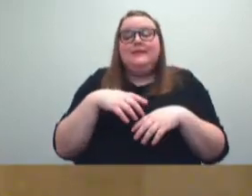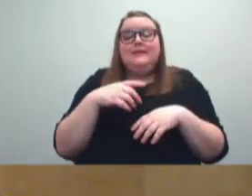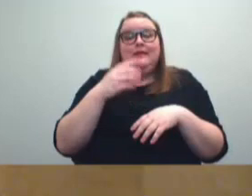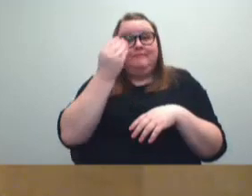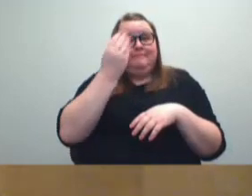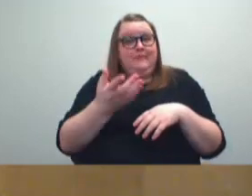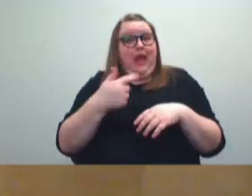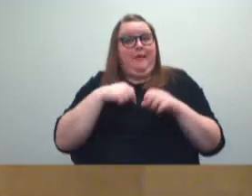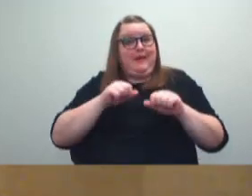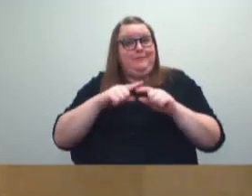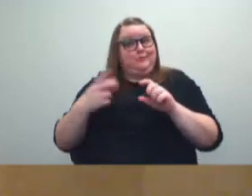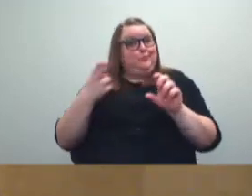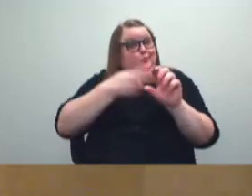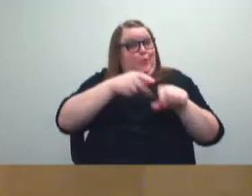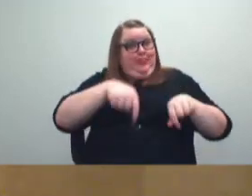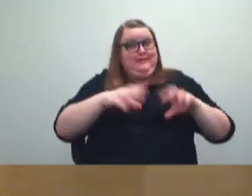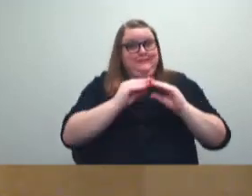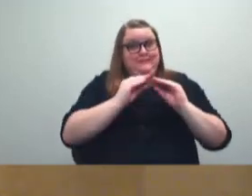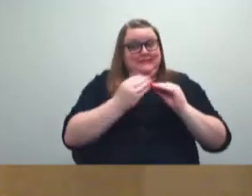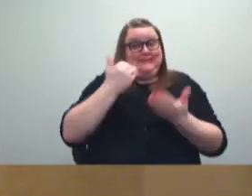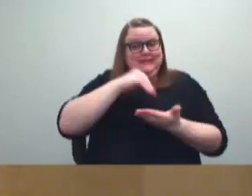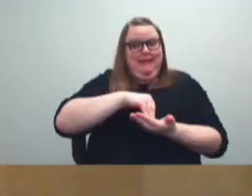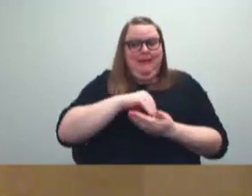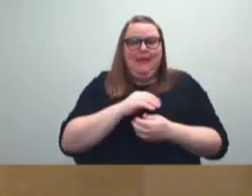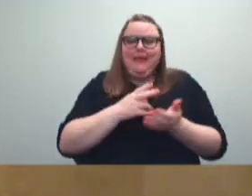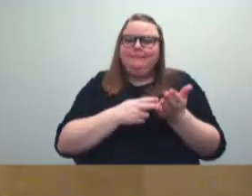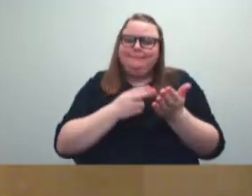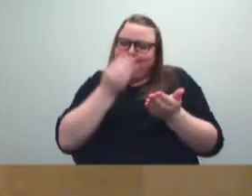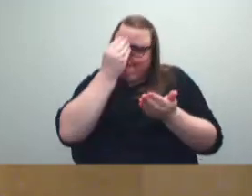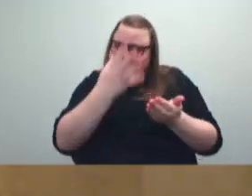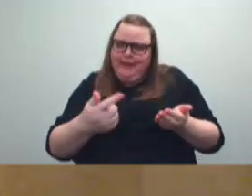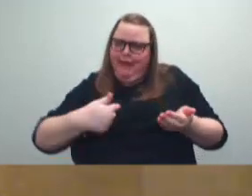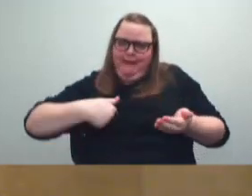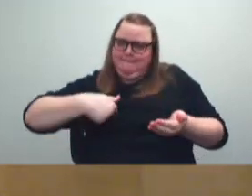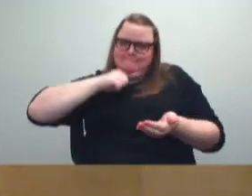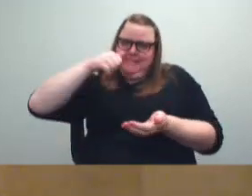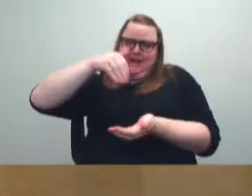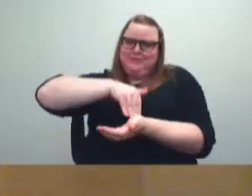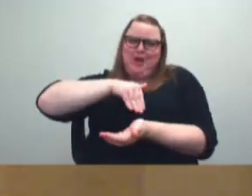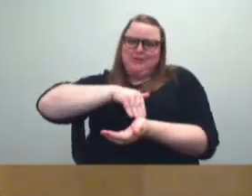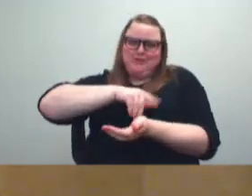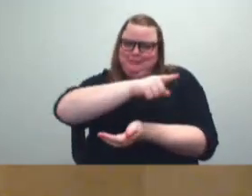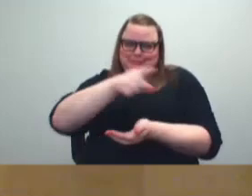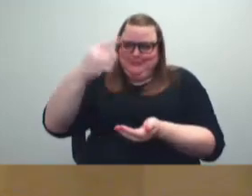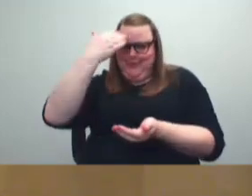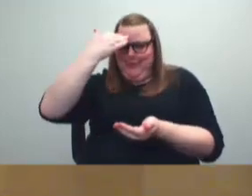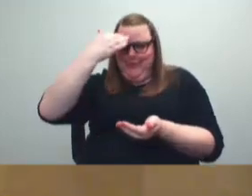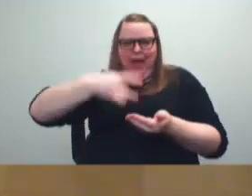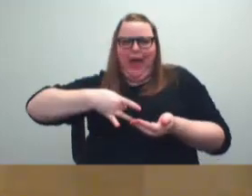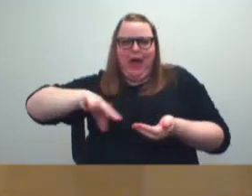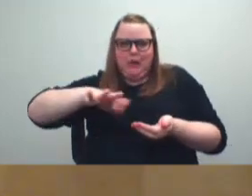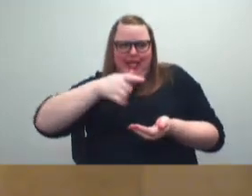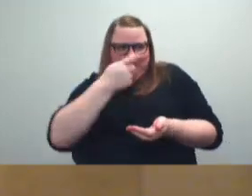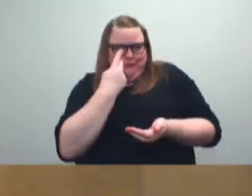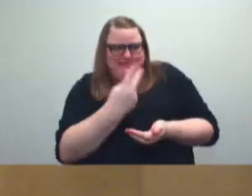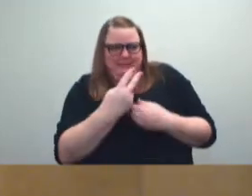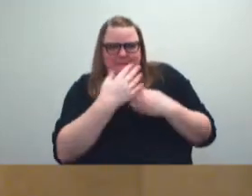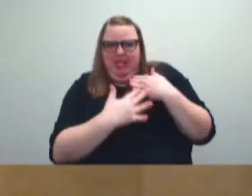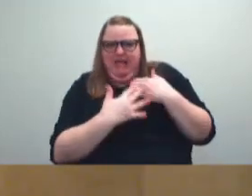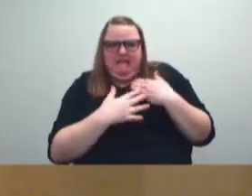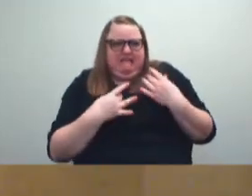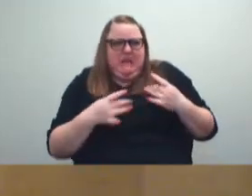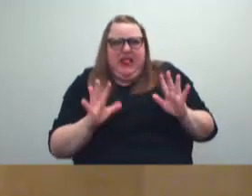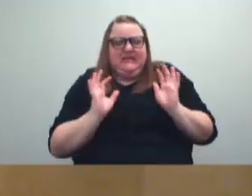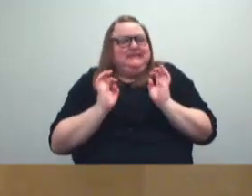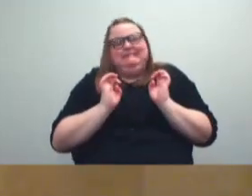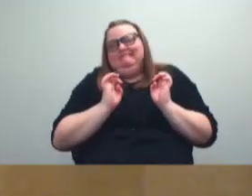in truth, I mean, obviously, I am not a doctor. Anybody who knows me knows I don't even like watching blood. I mean, I can't do it. But I got to